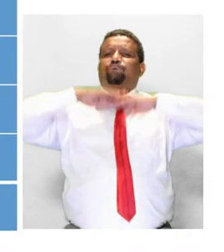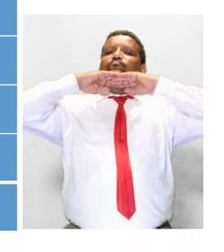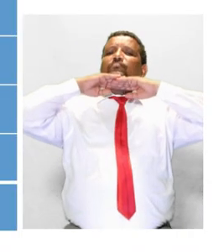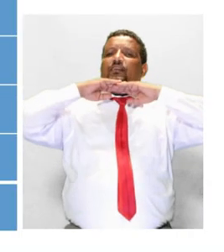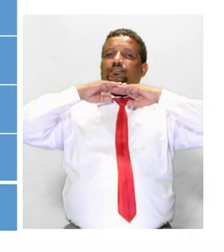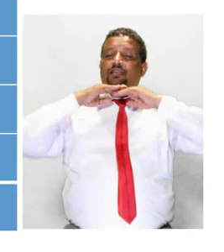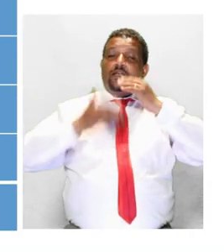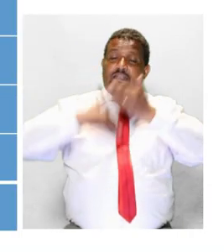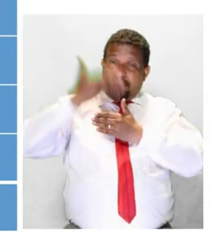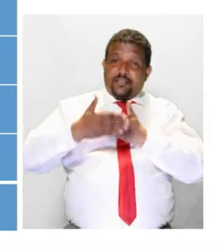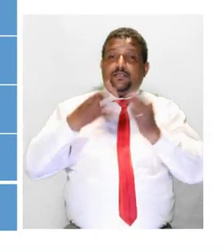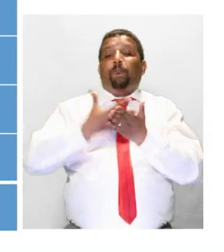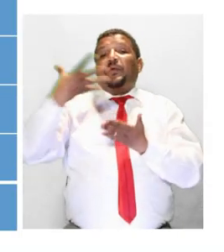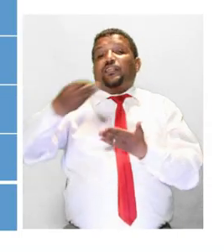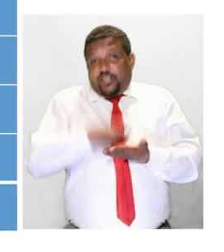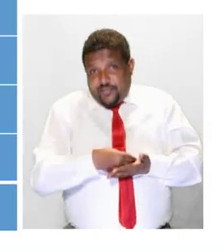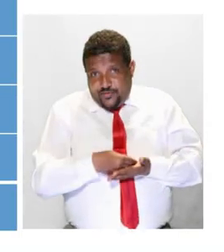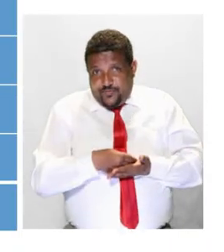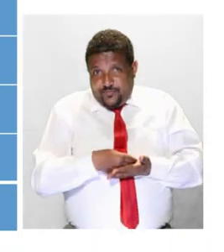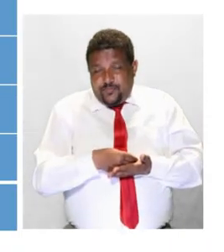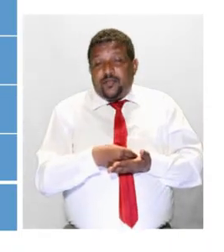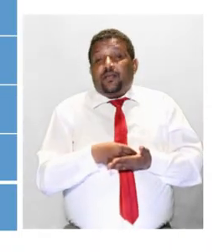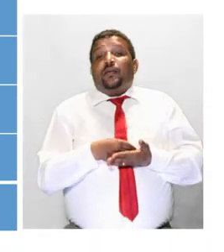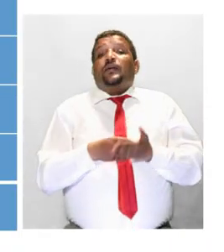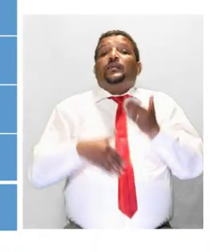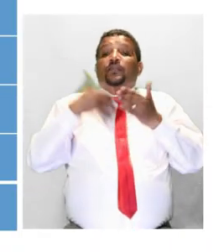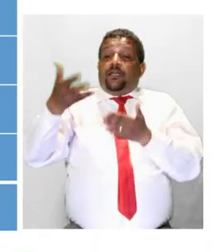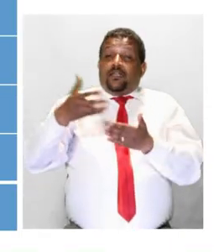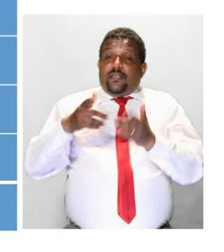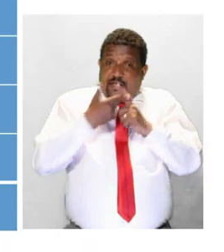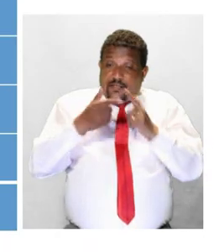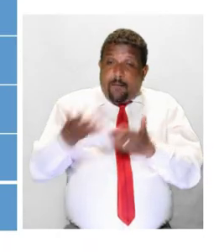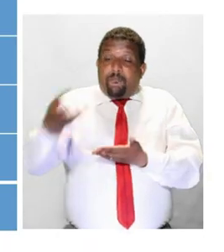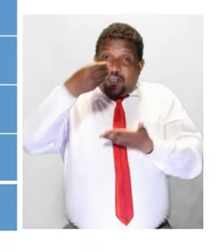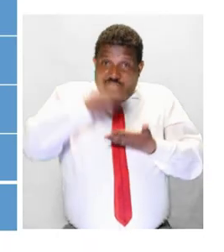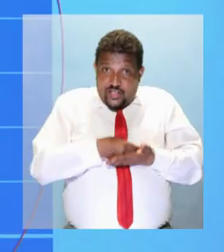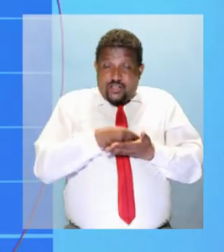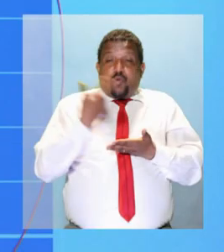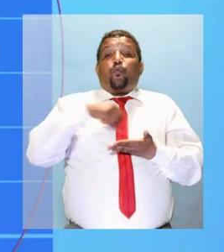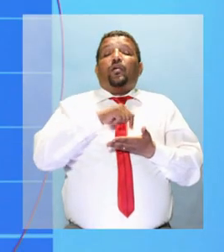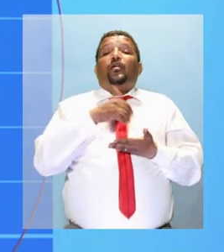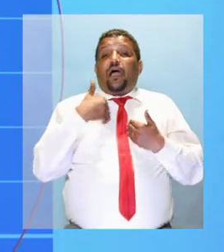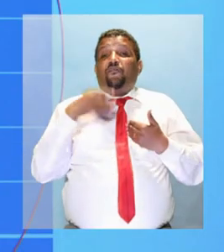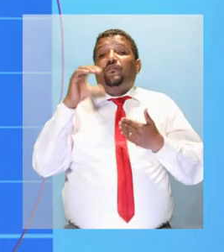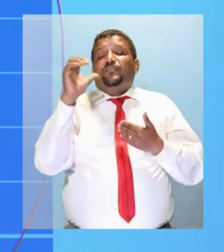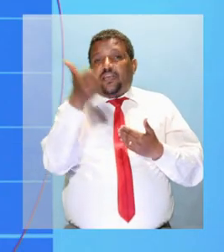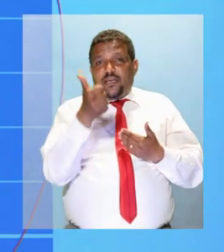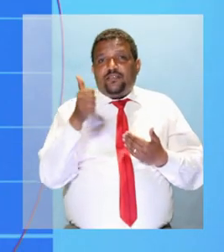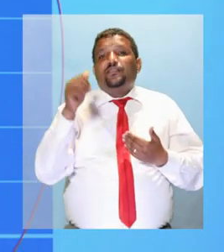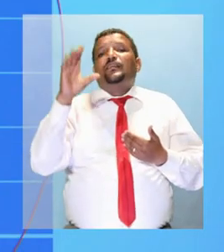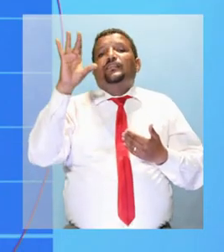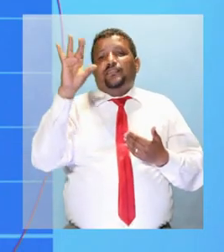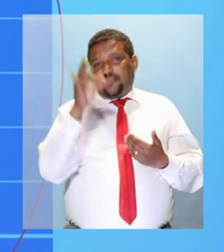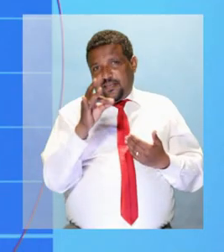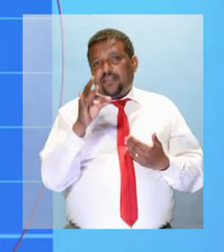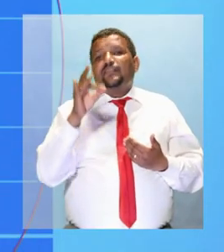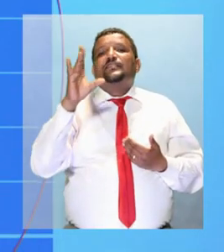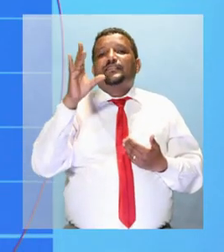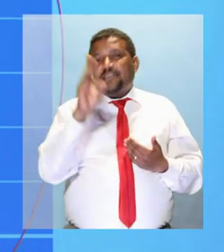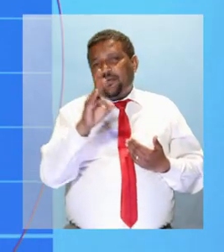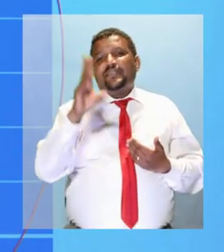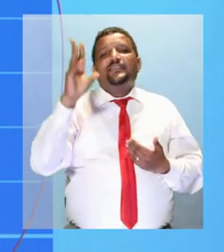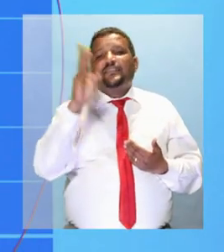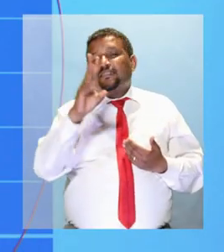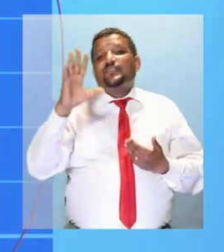to the next purchase, and in the next purchase we have 10, 8, 7, 6, 5 in